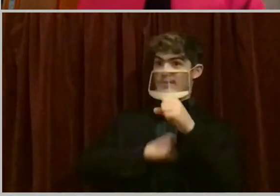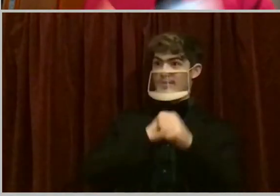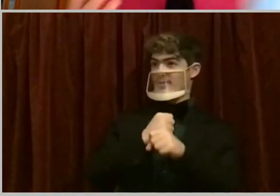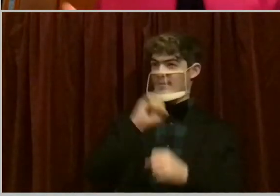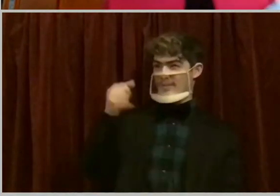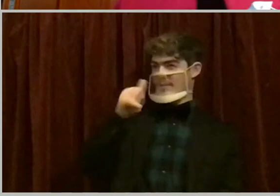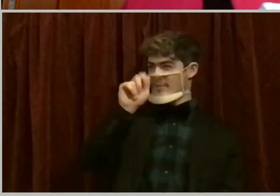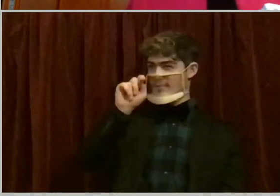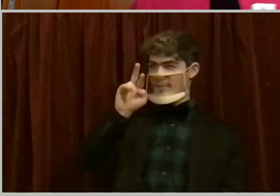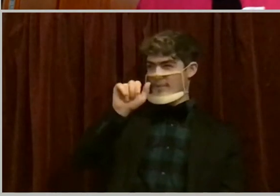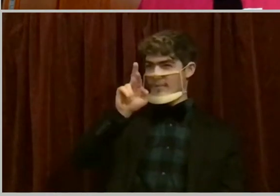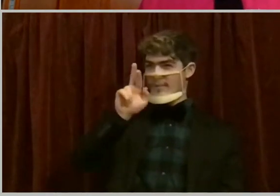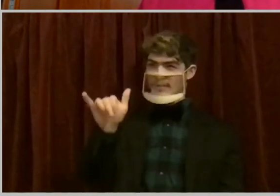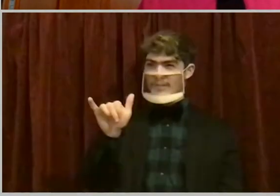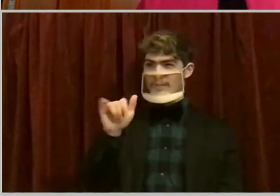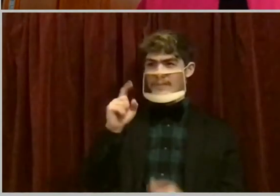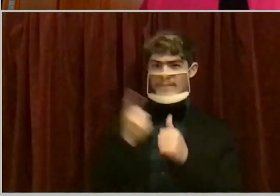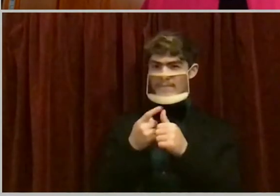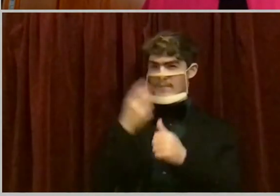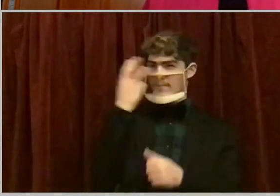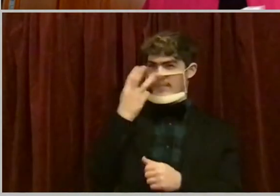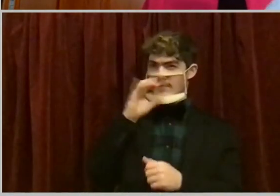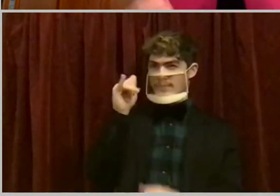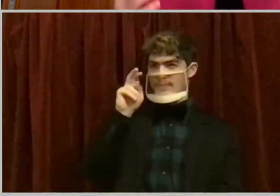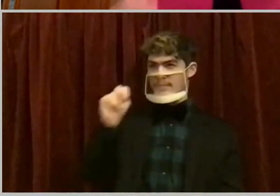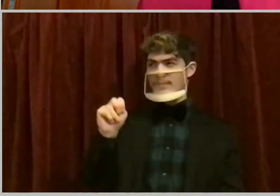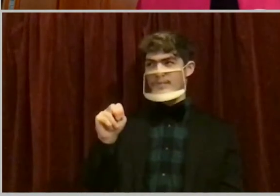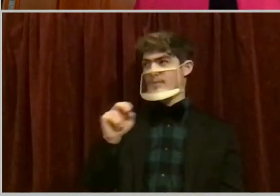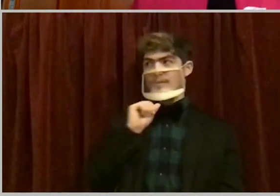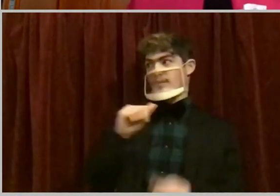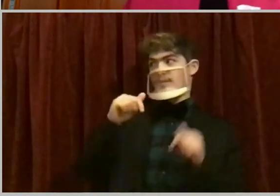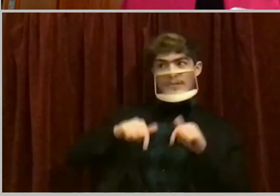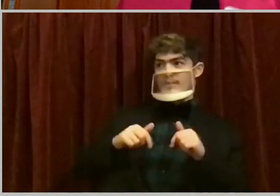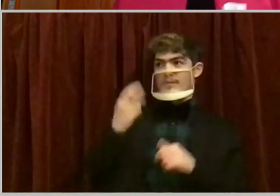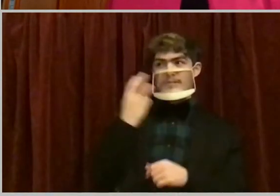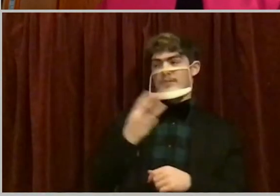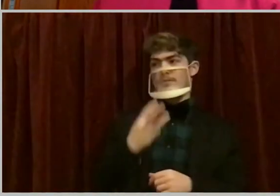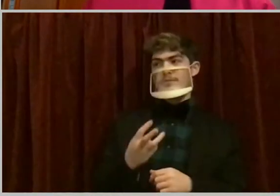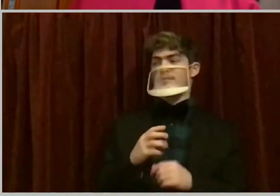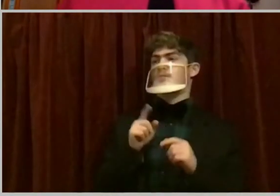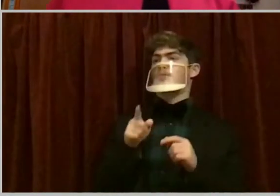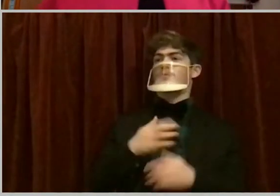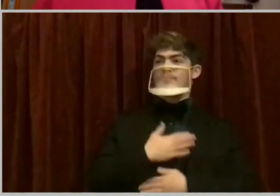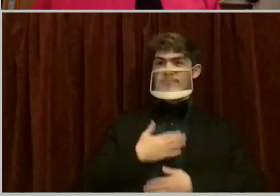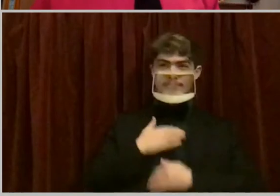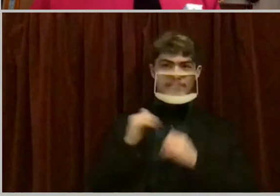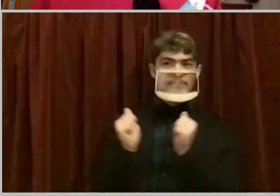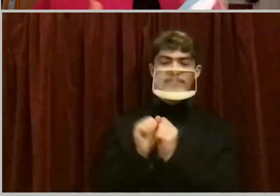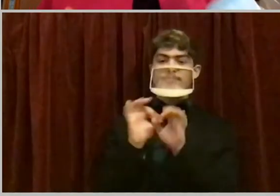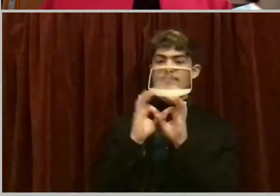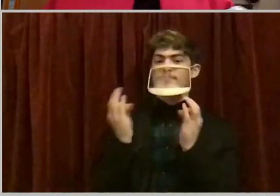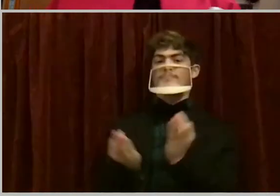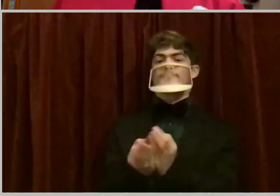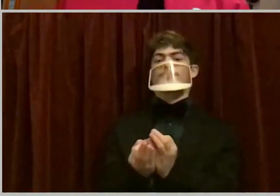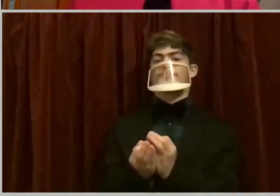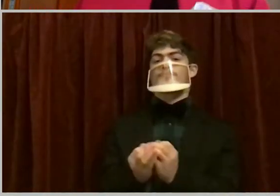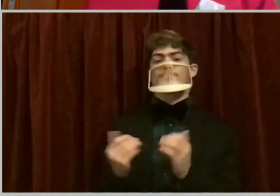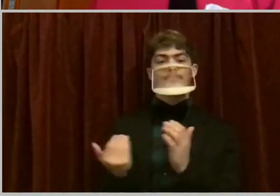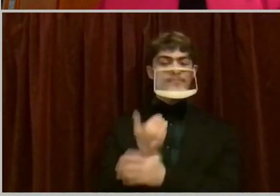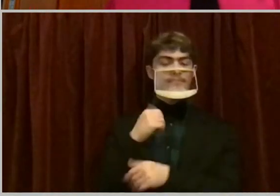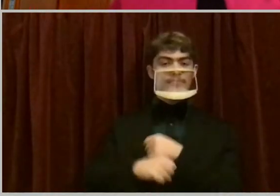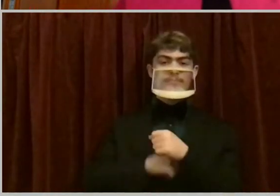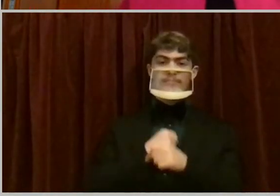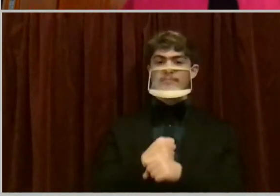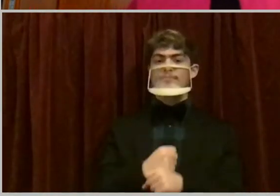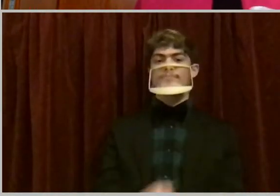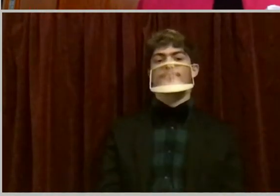The first Wednesday in January. So, enjoy this Wednesday with your family. Enjoy the new year, celebrating the